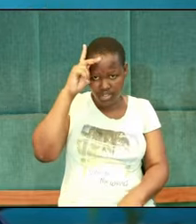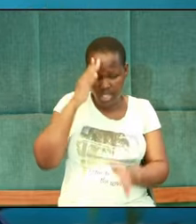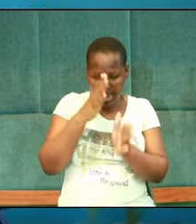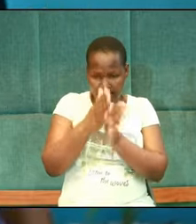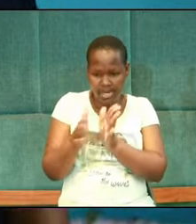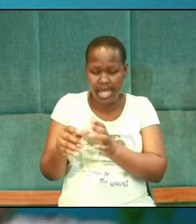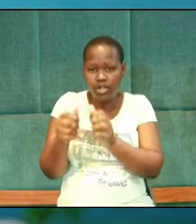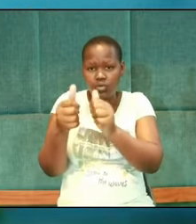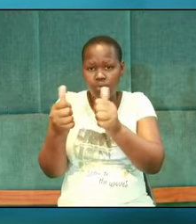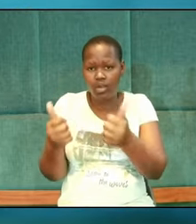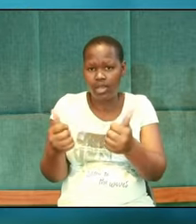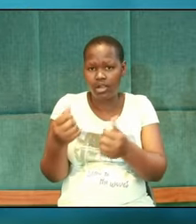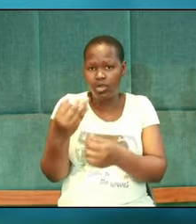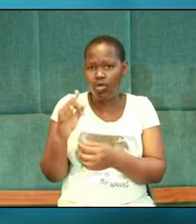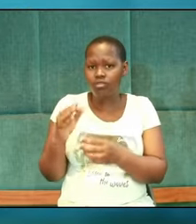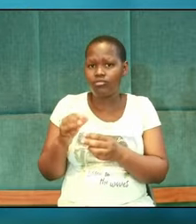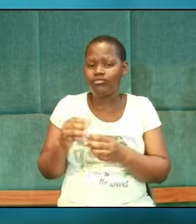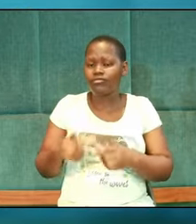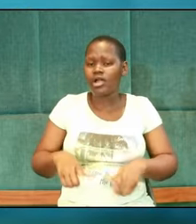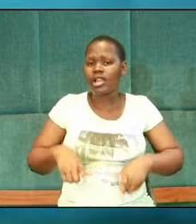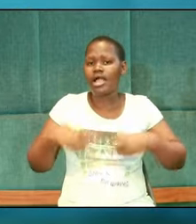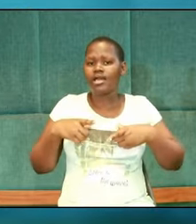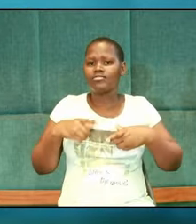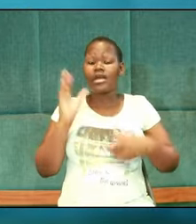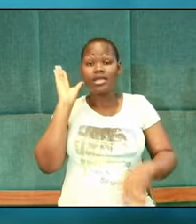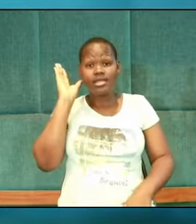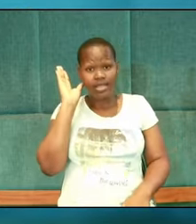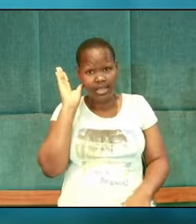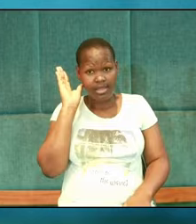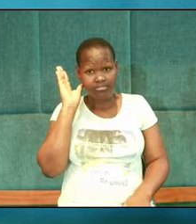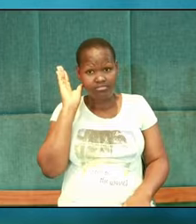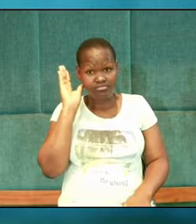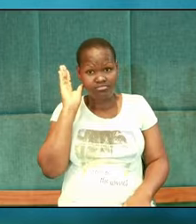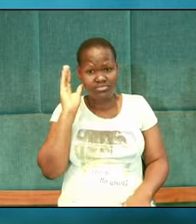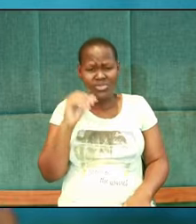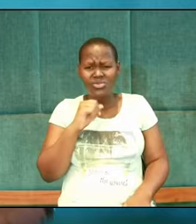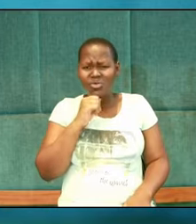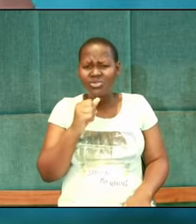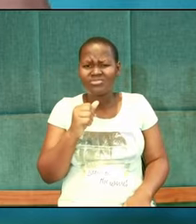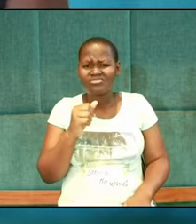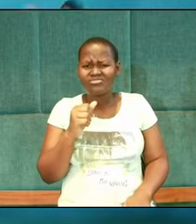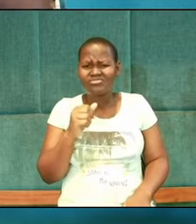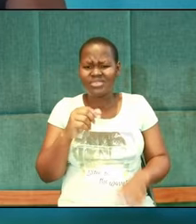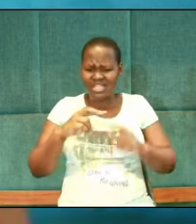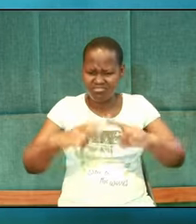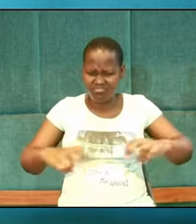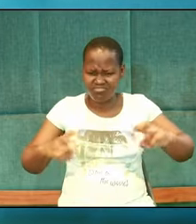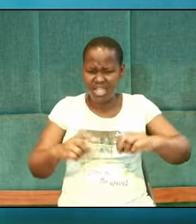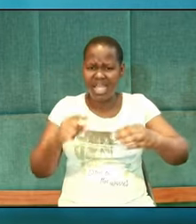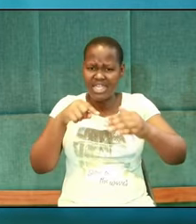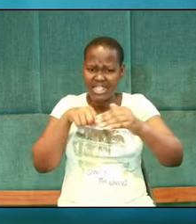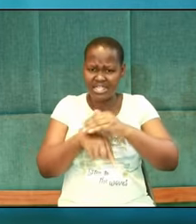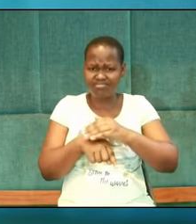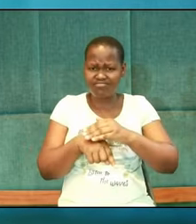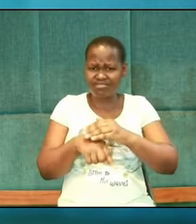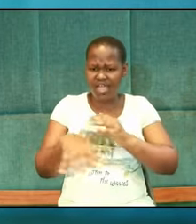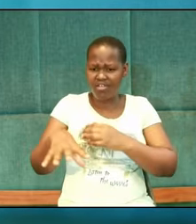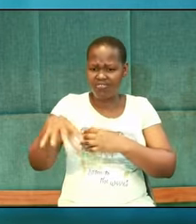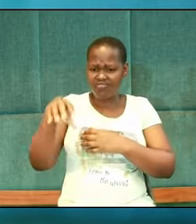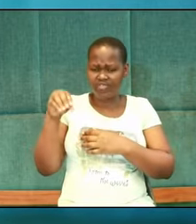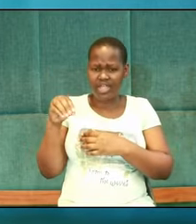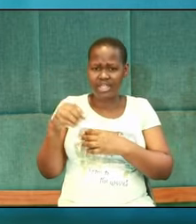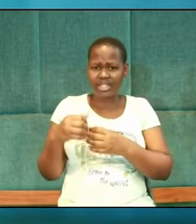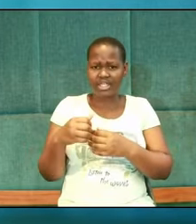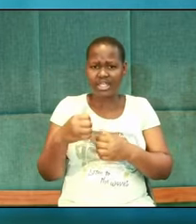of life. Hear me. We are not investing in investigating or finding out. We